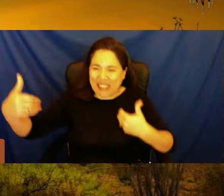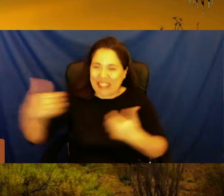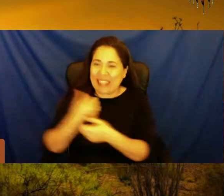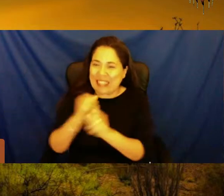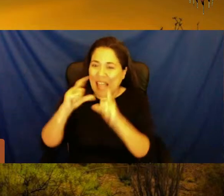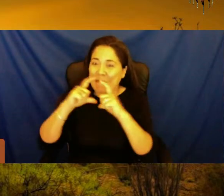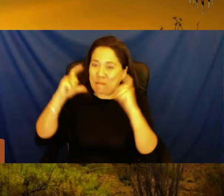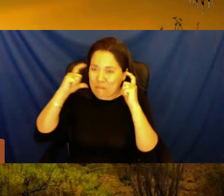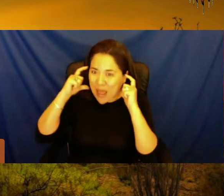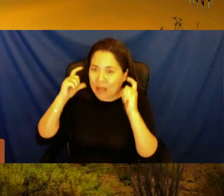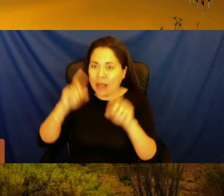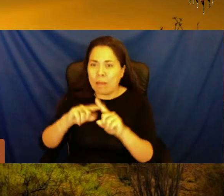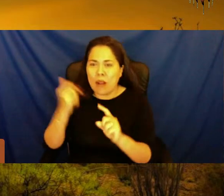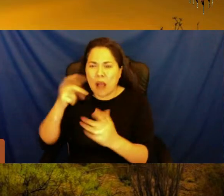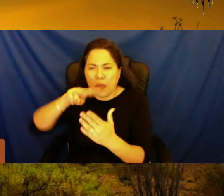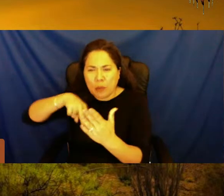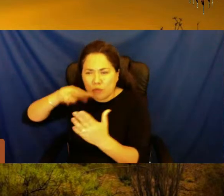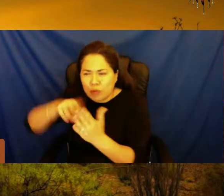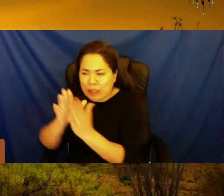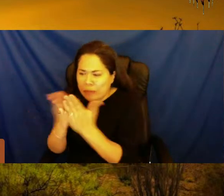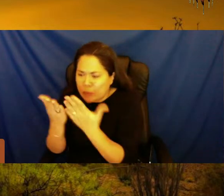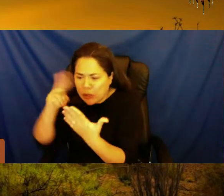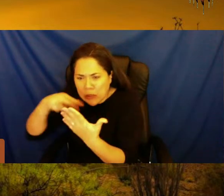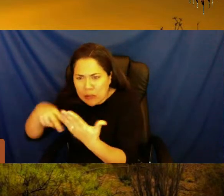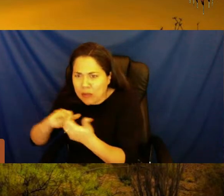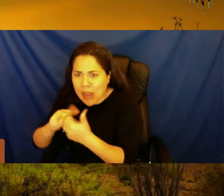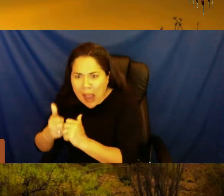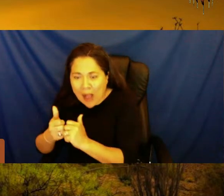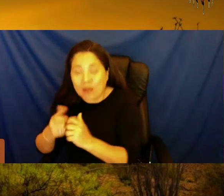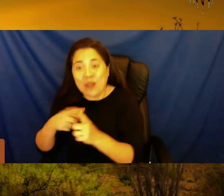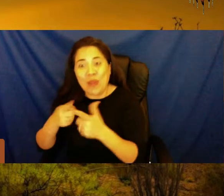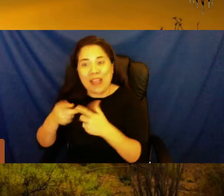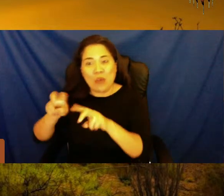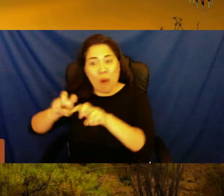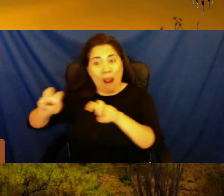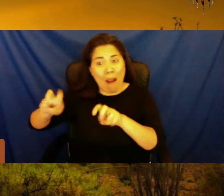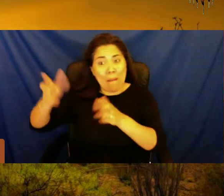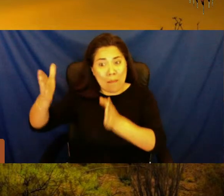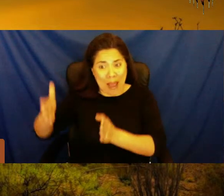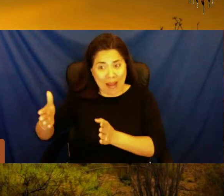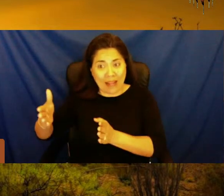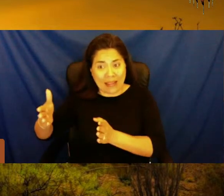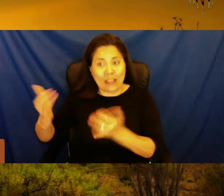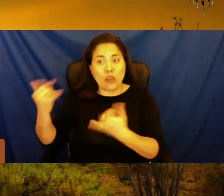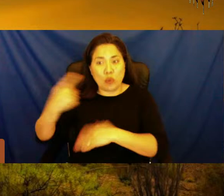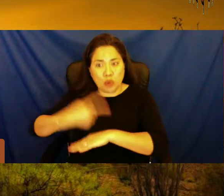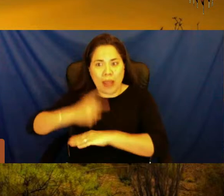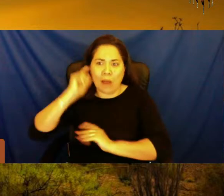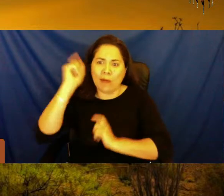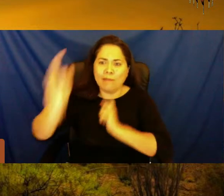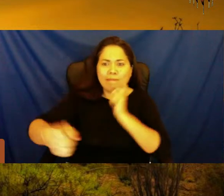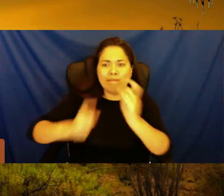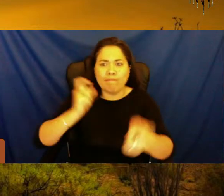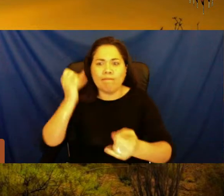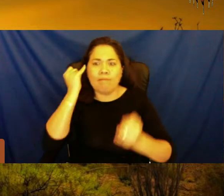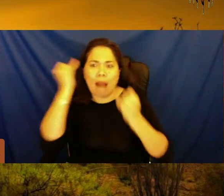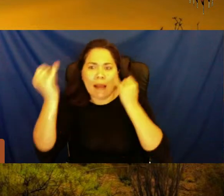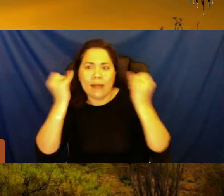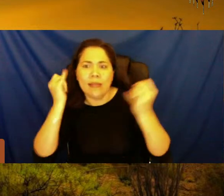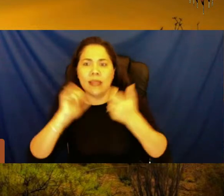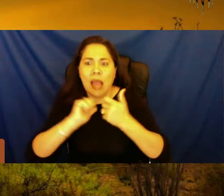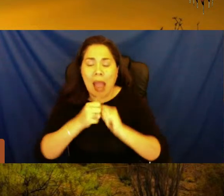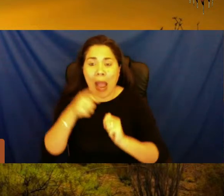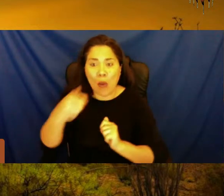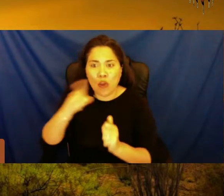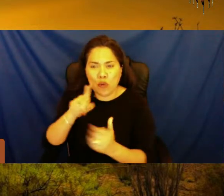you be reading? So that's one of the things that our various panelists are going to talk about. Give us all ideas on how we can